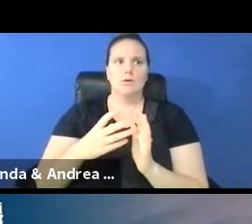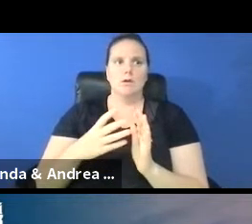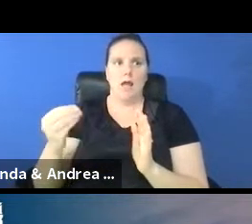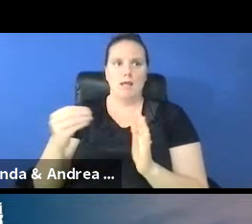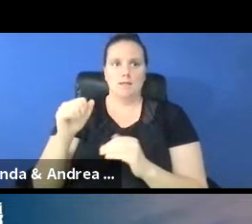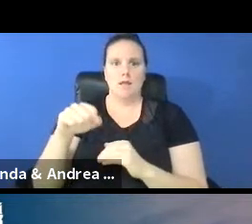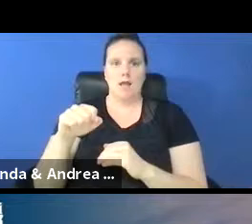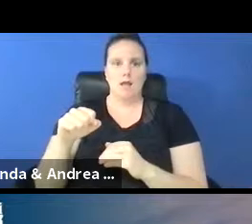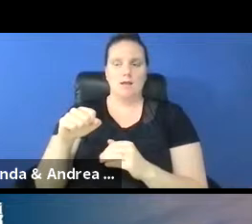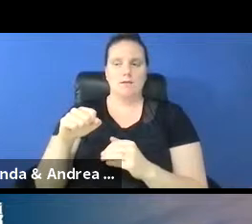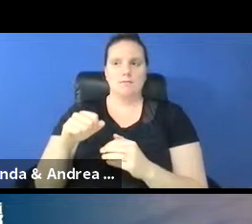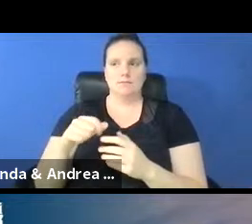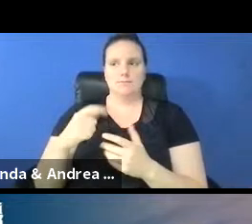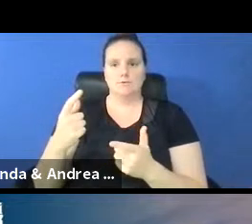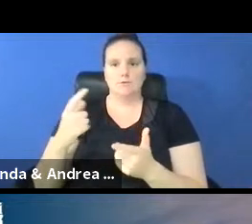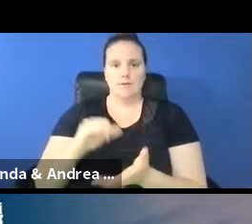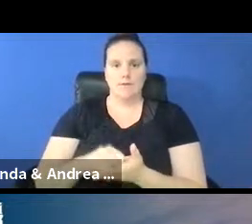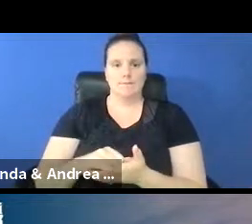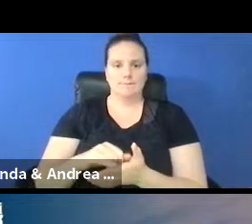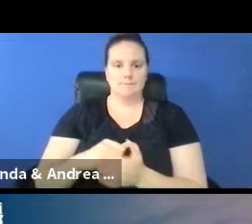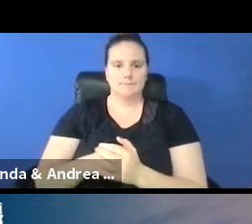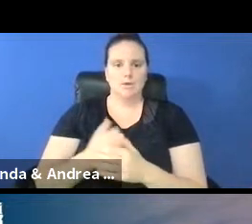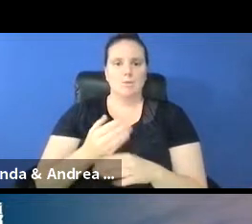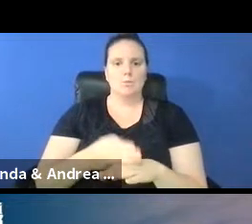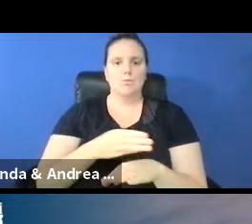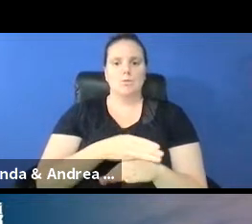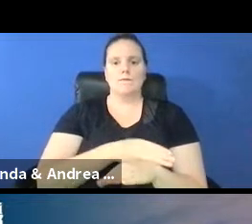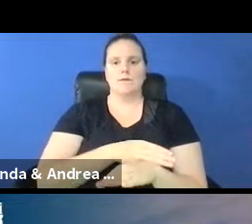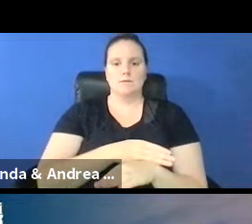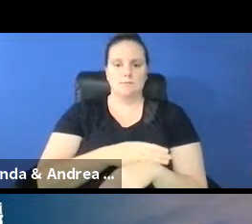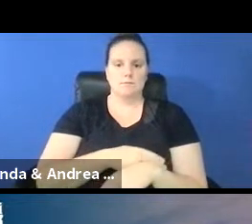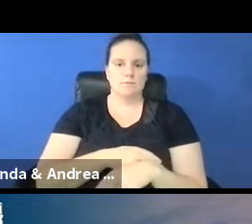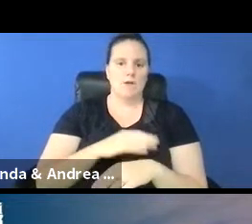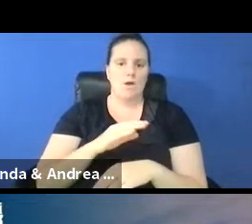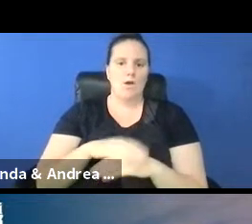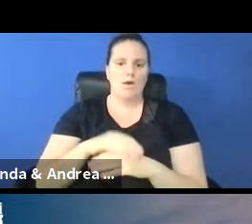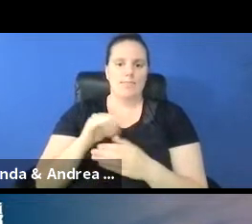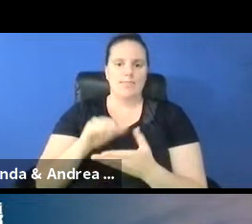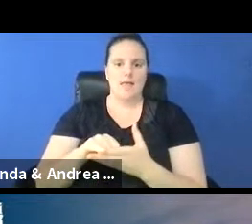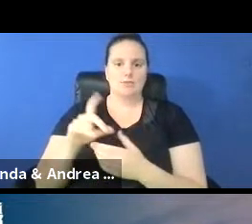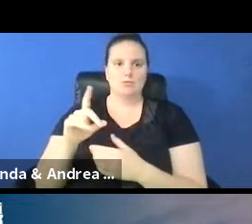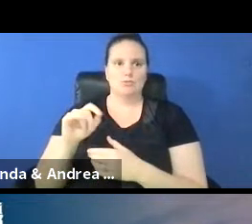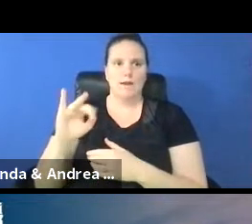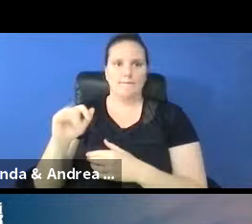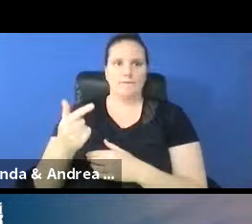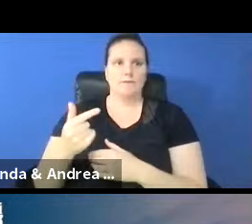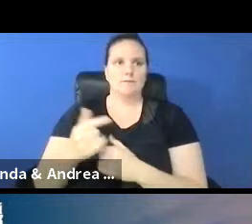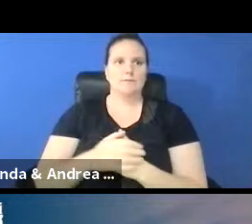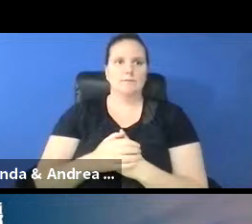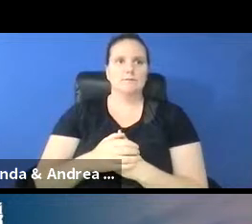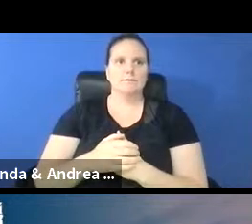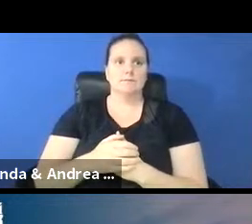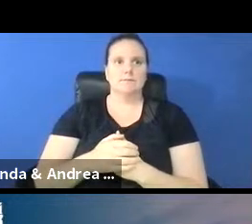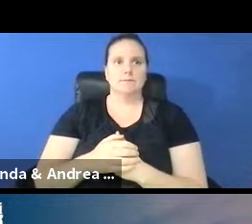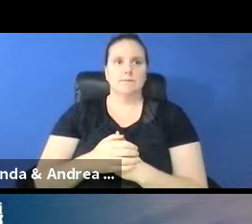Yeah, just basically improving upon the early draft that we have.